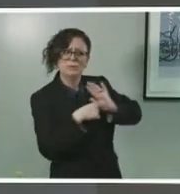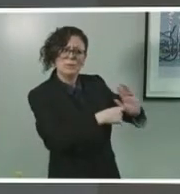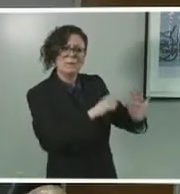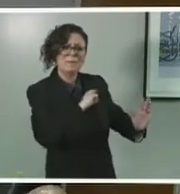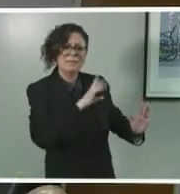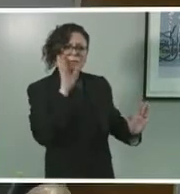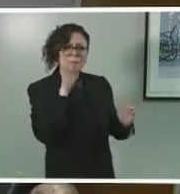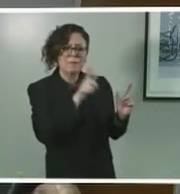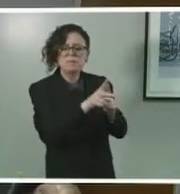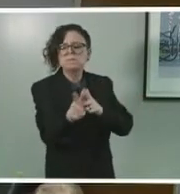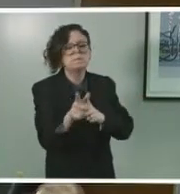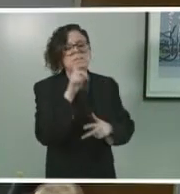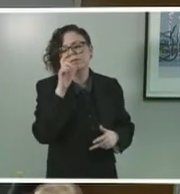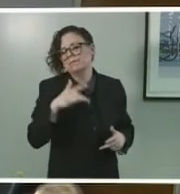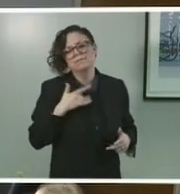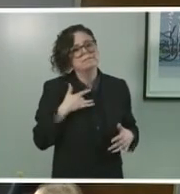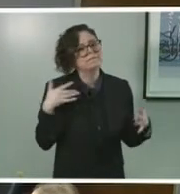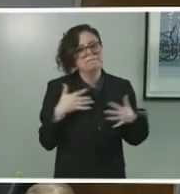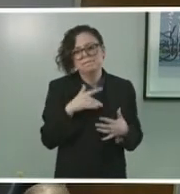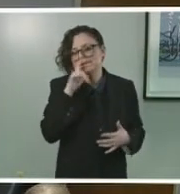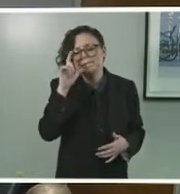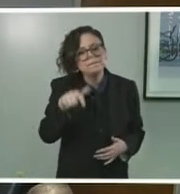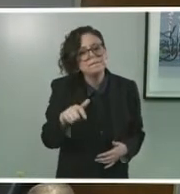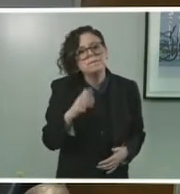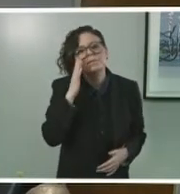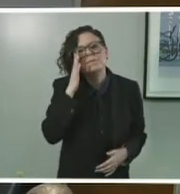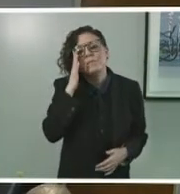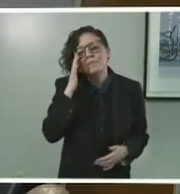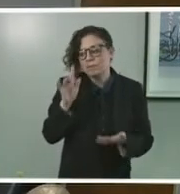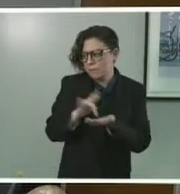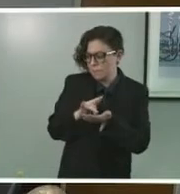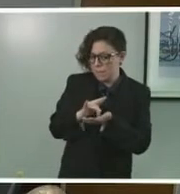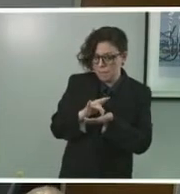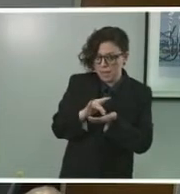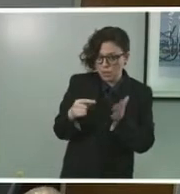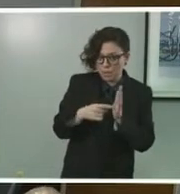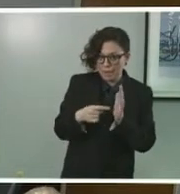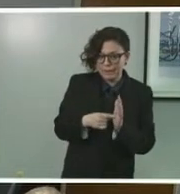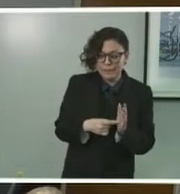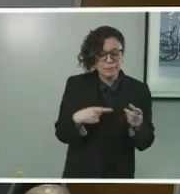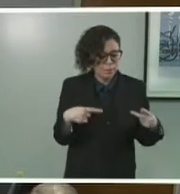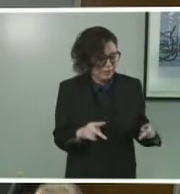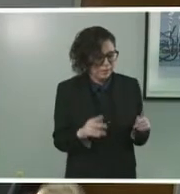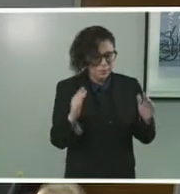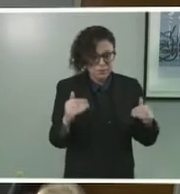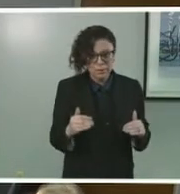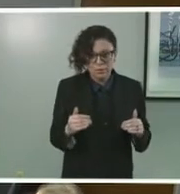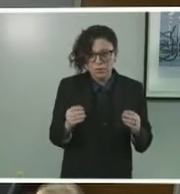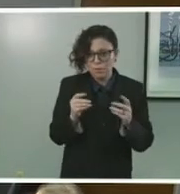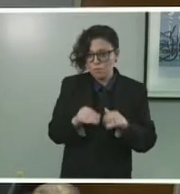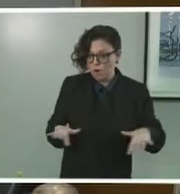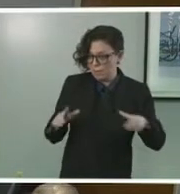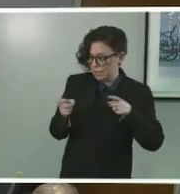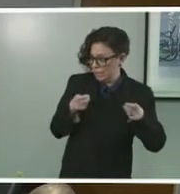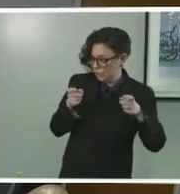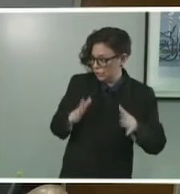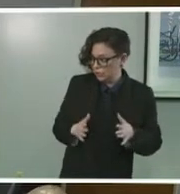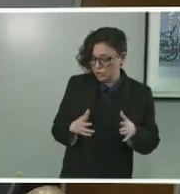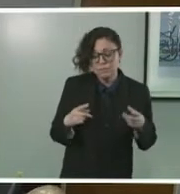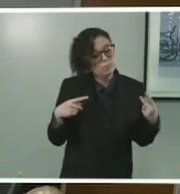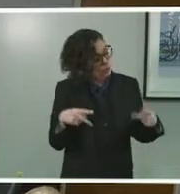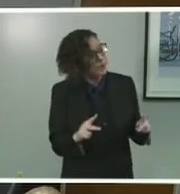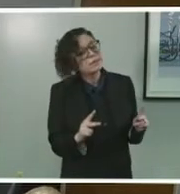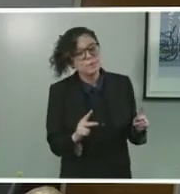Okay. Medical billing, Permissible. permissible. That's critical. Property managers.